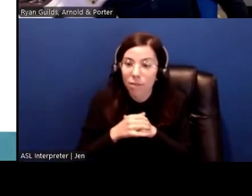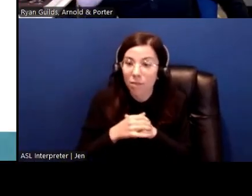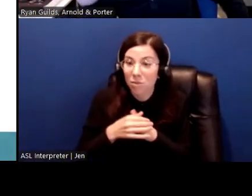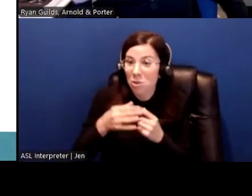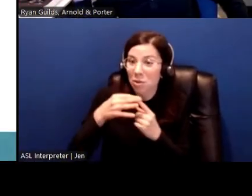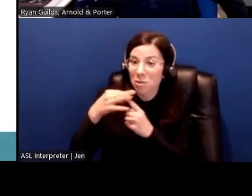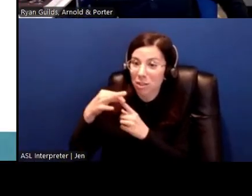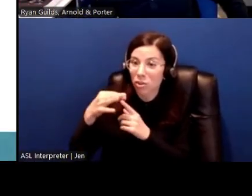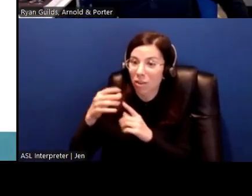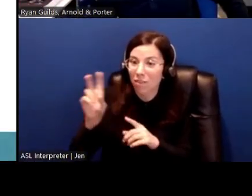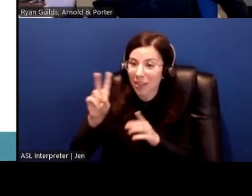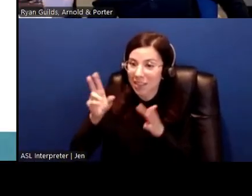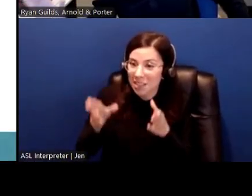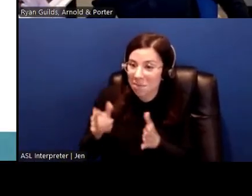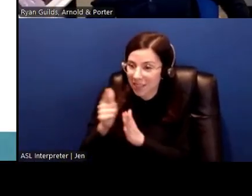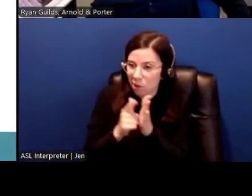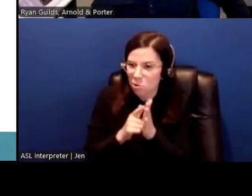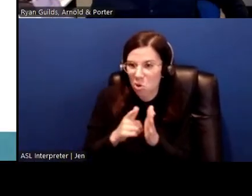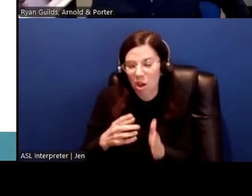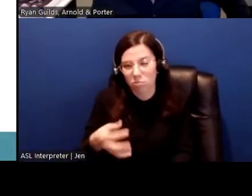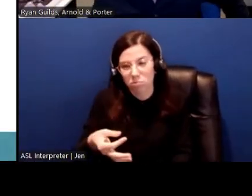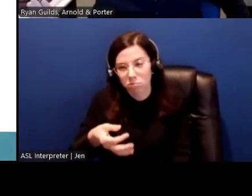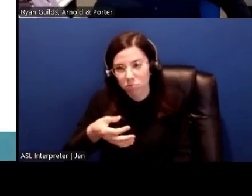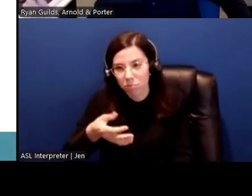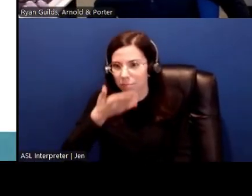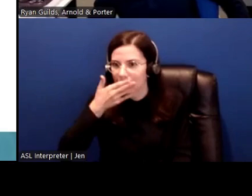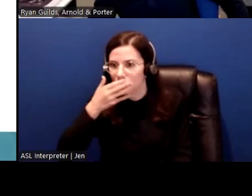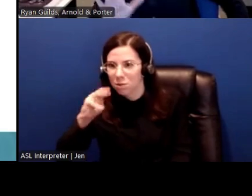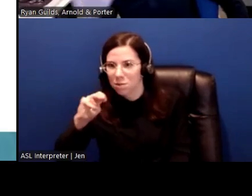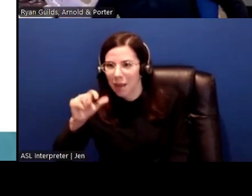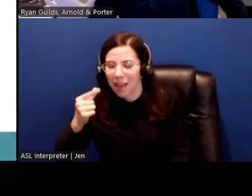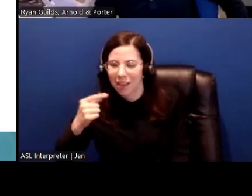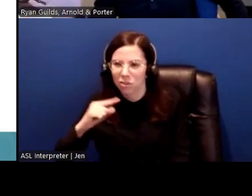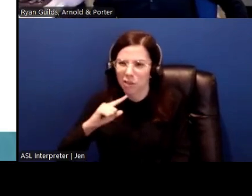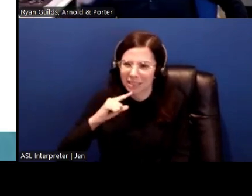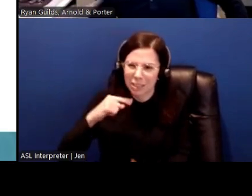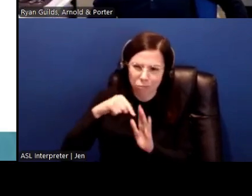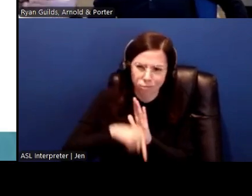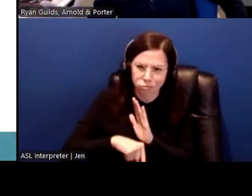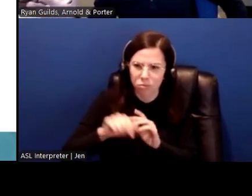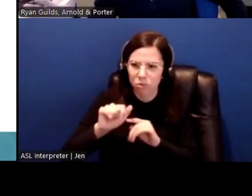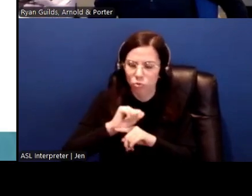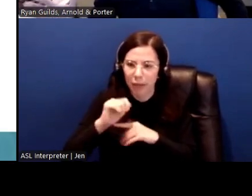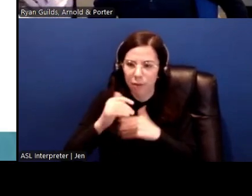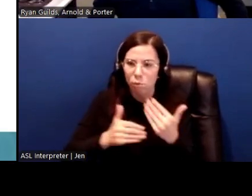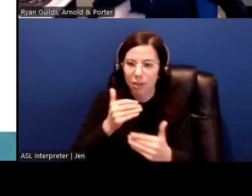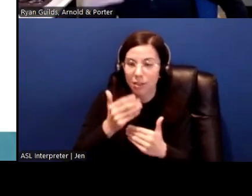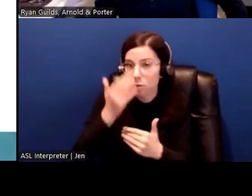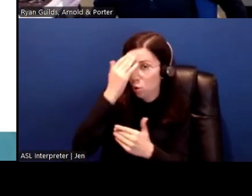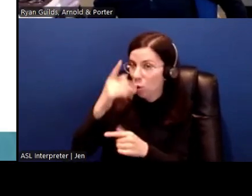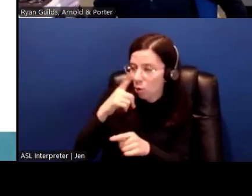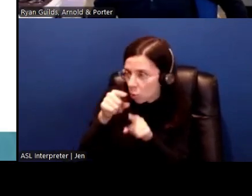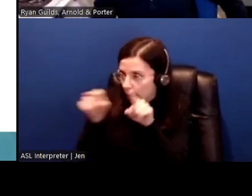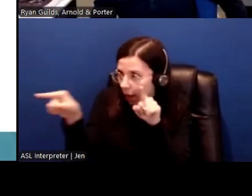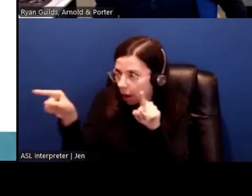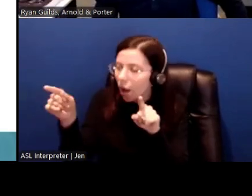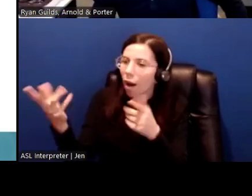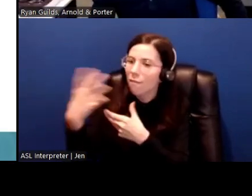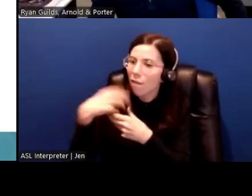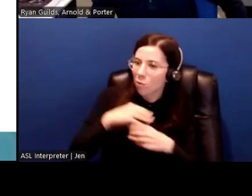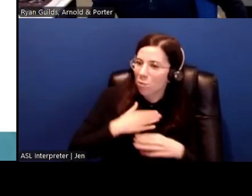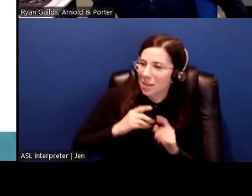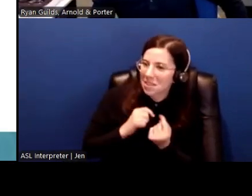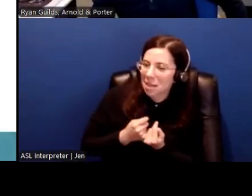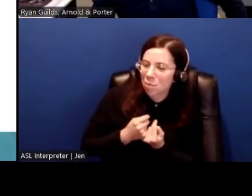Meg, go through a fairly rigorous training process. So getting to know them and having them as part of your team